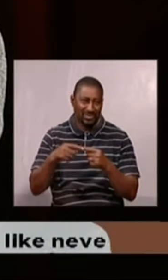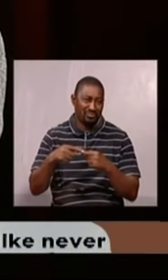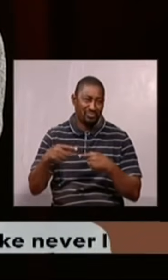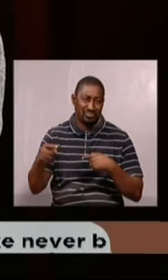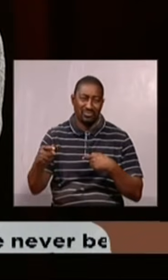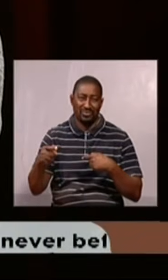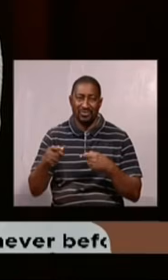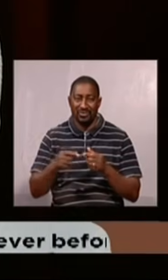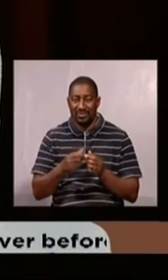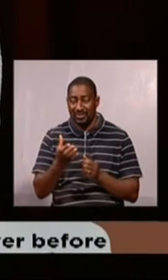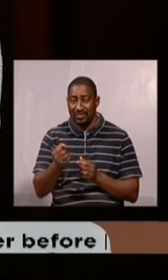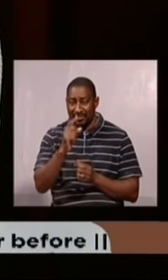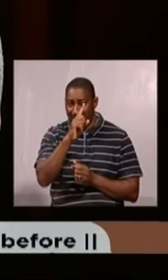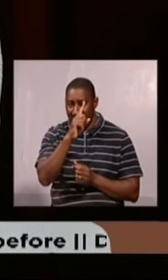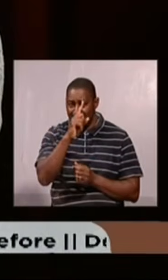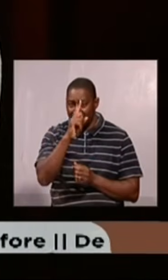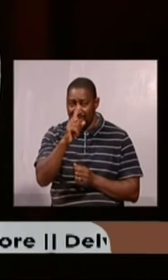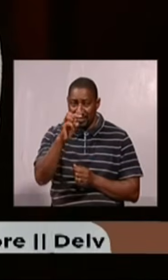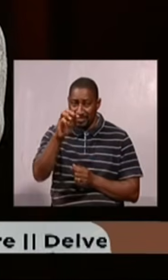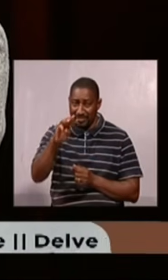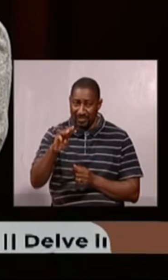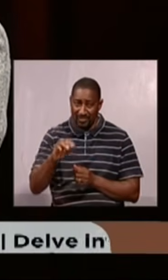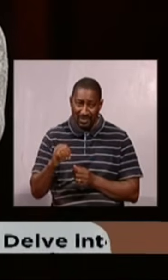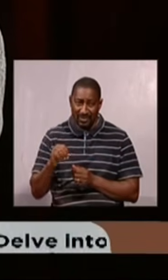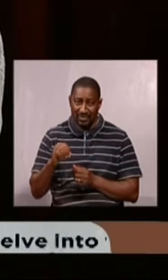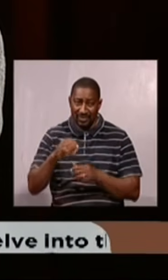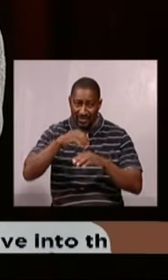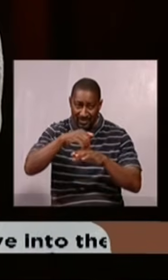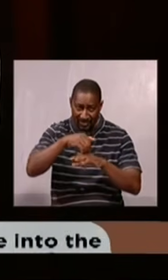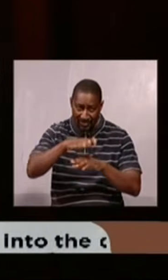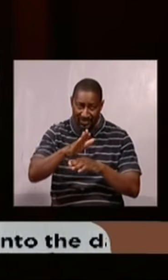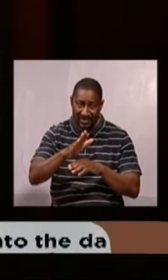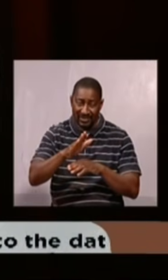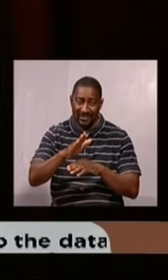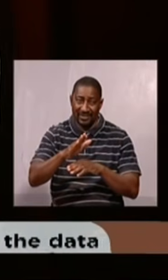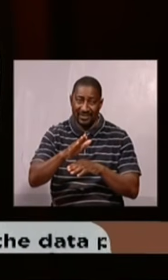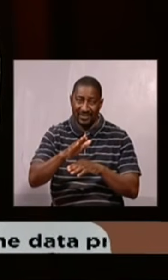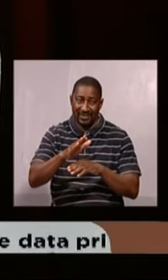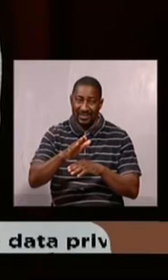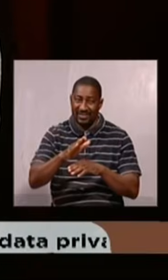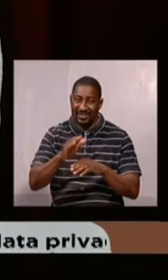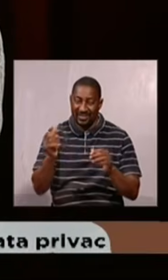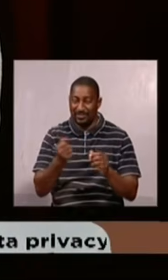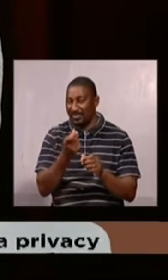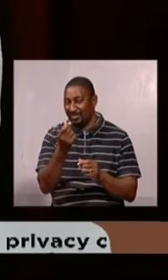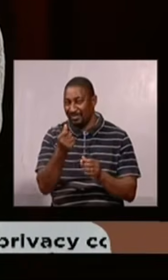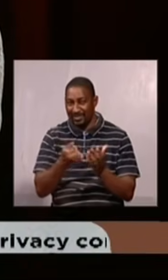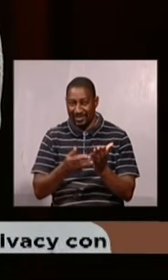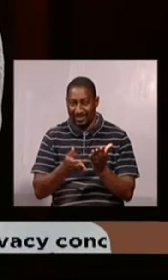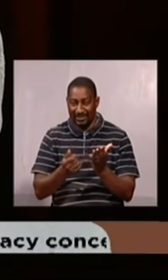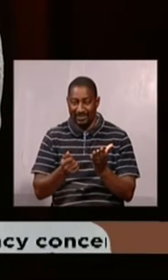we have 1 million voters, for example. It's easy to send 1 million SMSs. It won't cost you $500,000. Would they vote, yes or no? That's the question. Will they